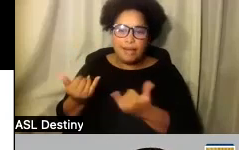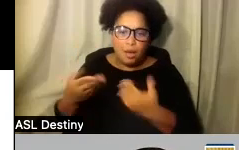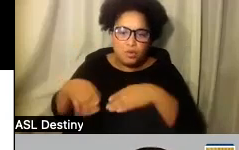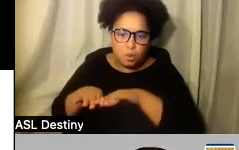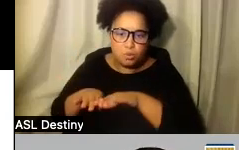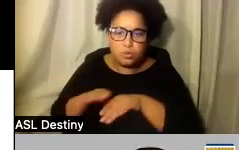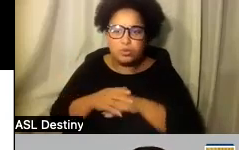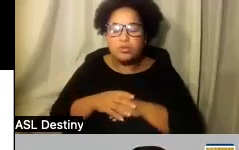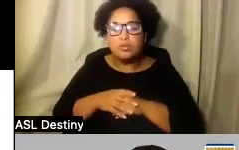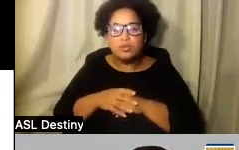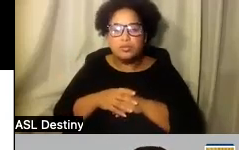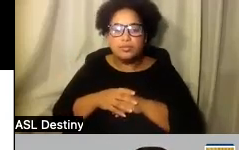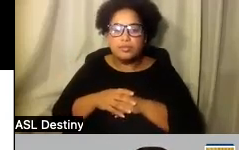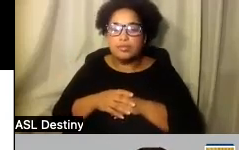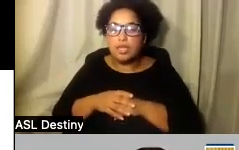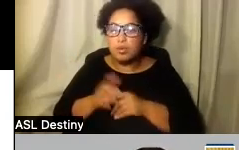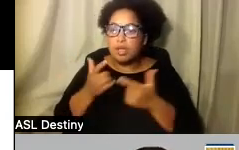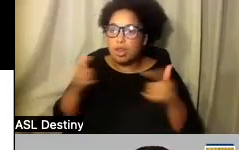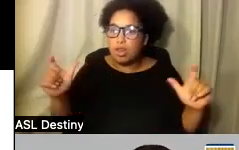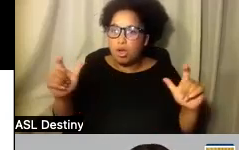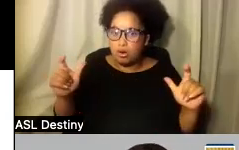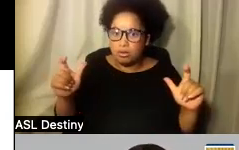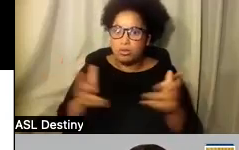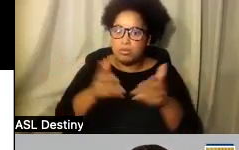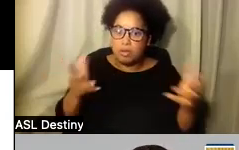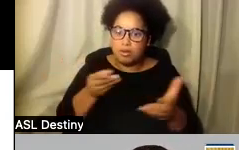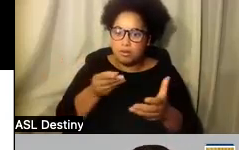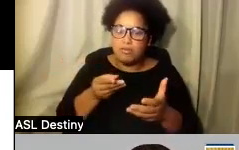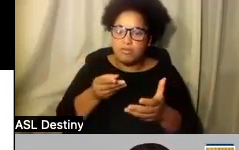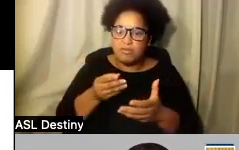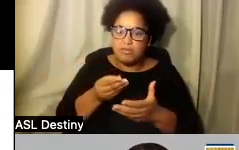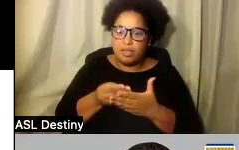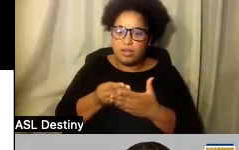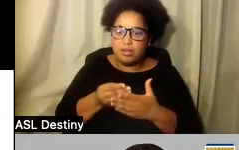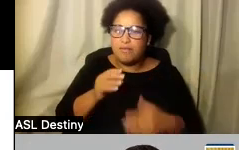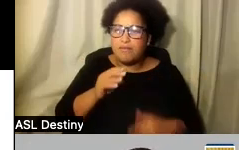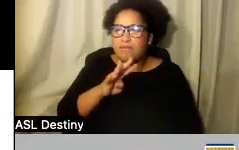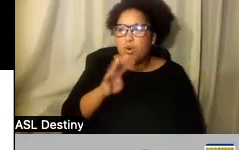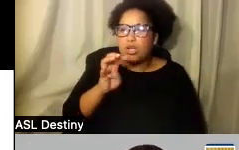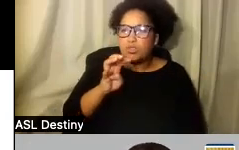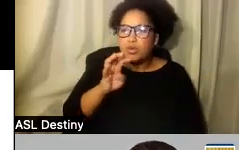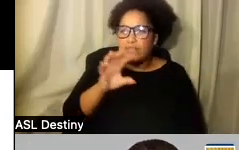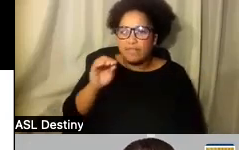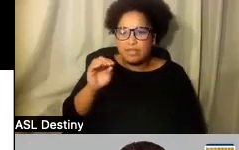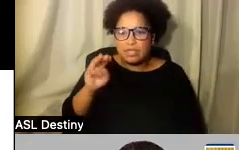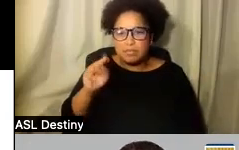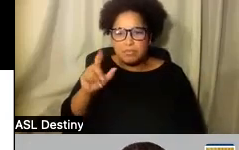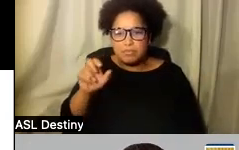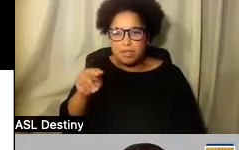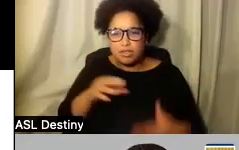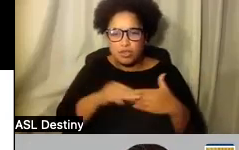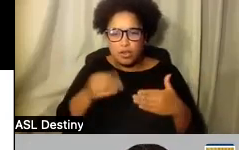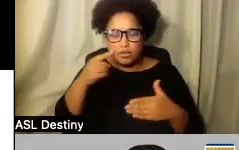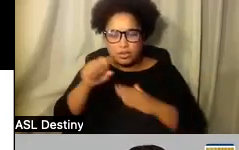but that was a very large pot of funding, somewhere north of $450 million for the state of California to use for